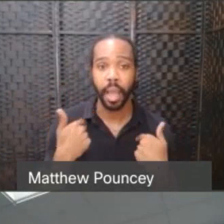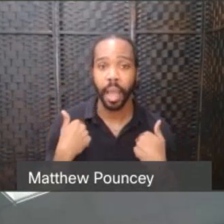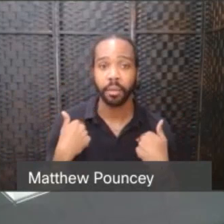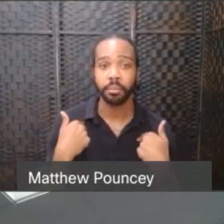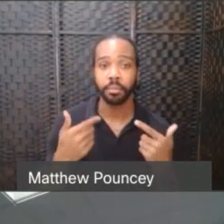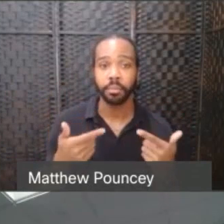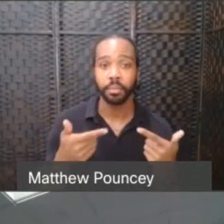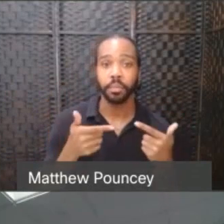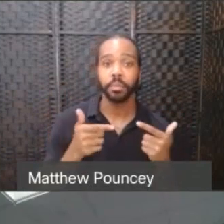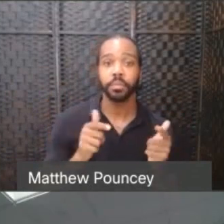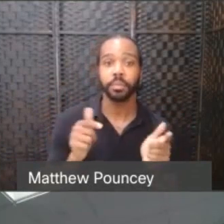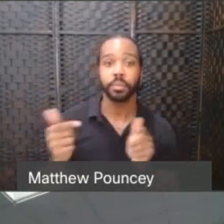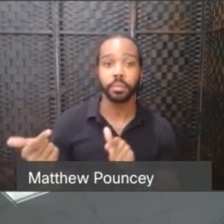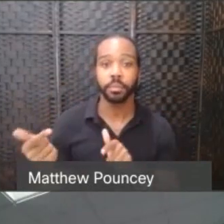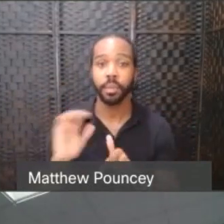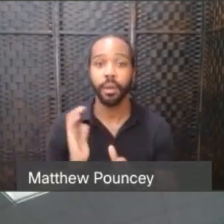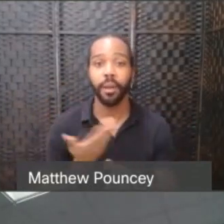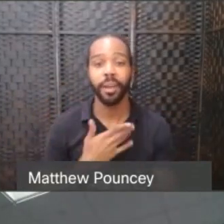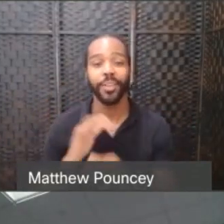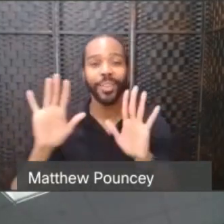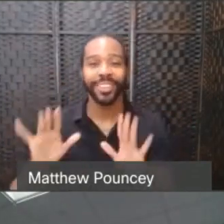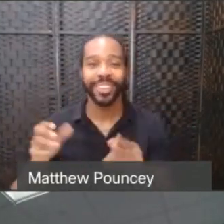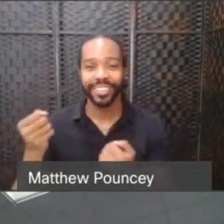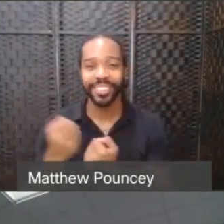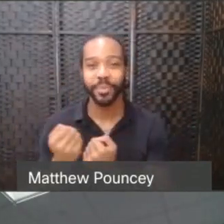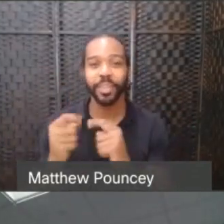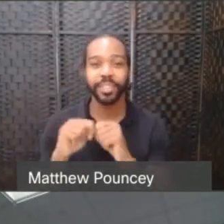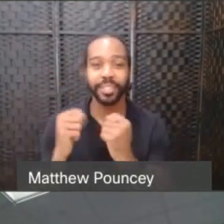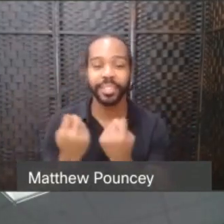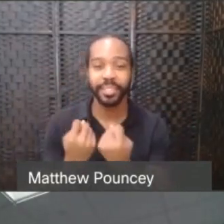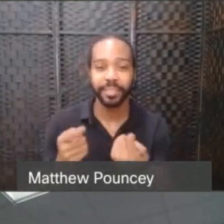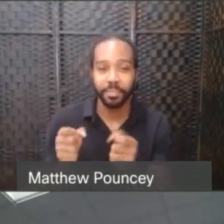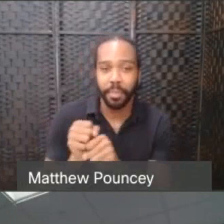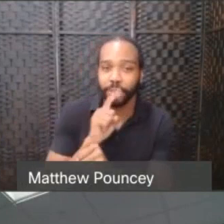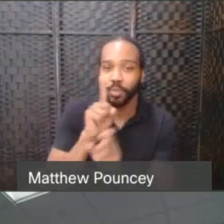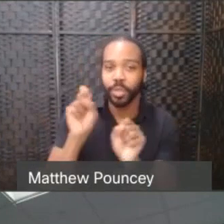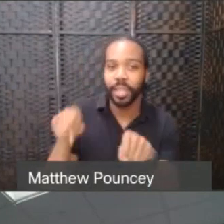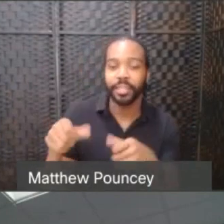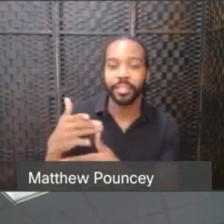to our great support team to be able to share that.